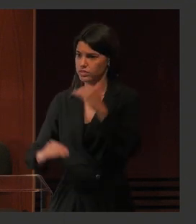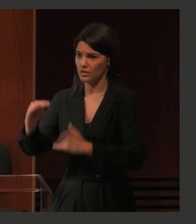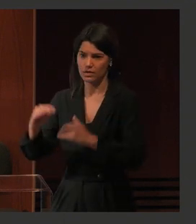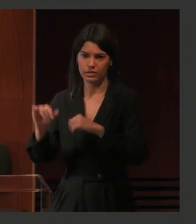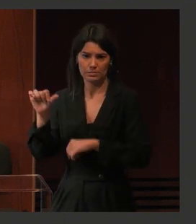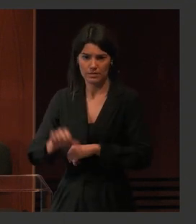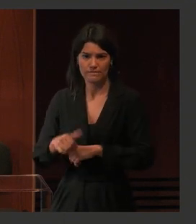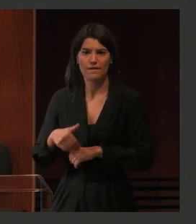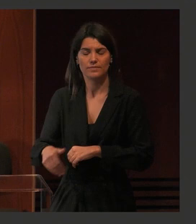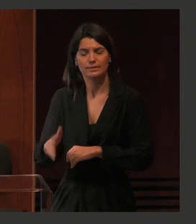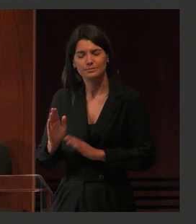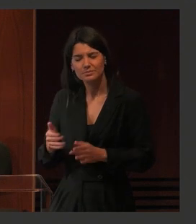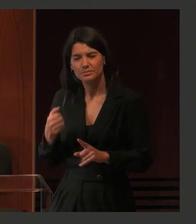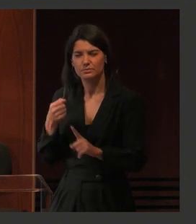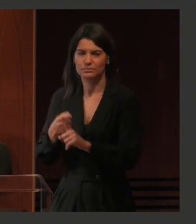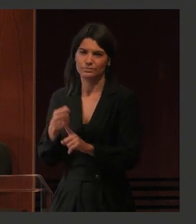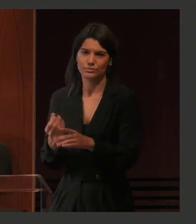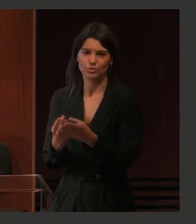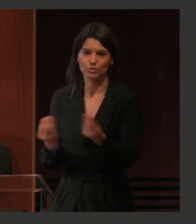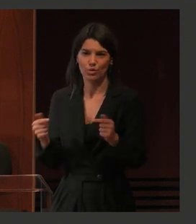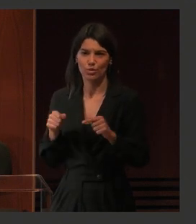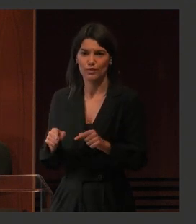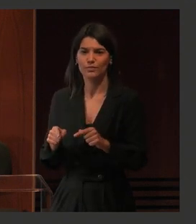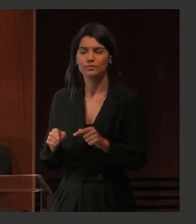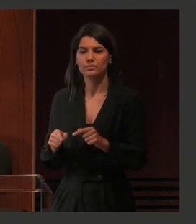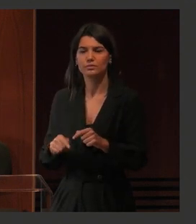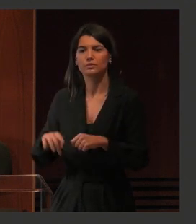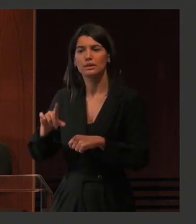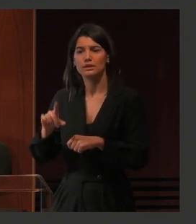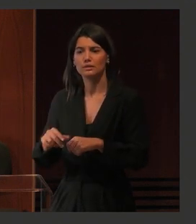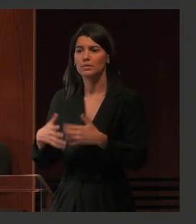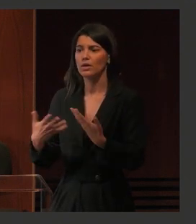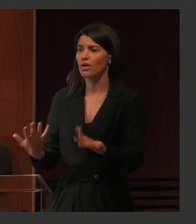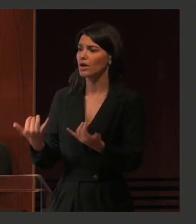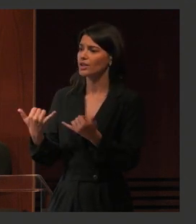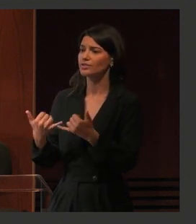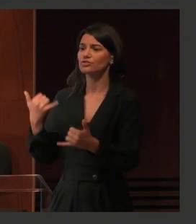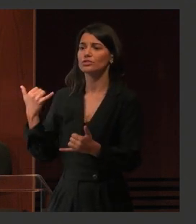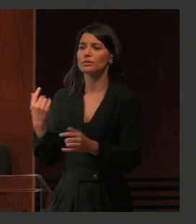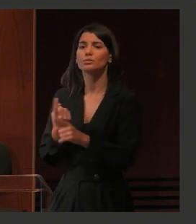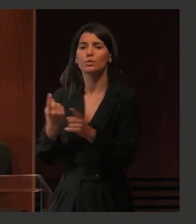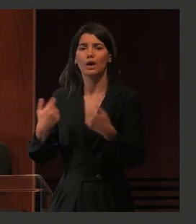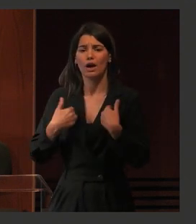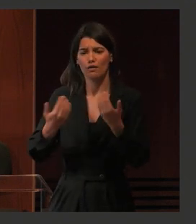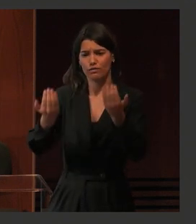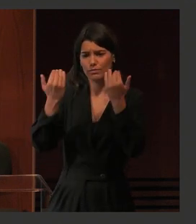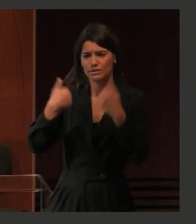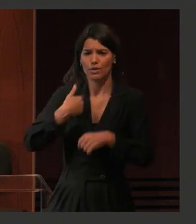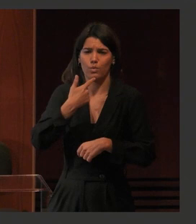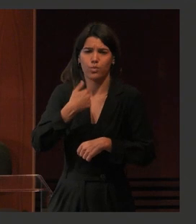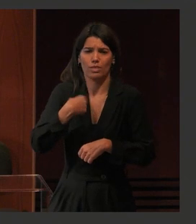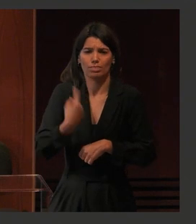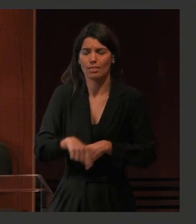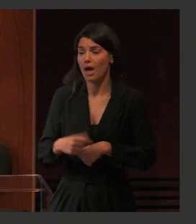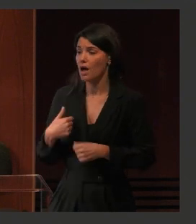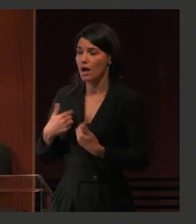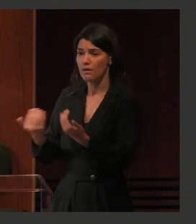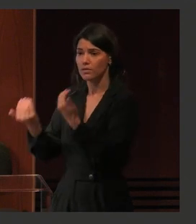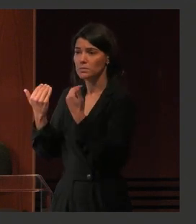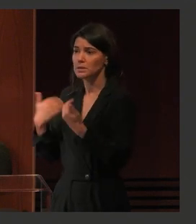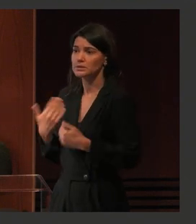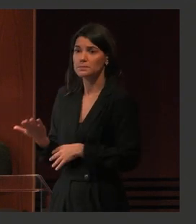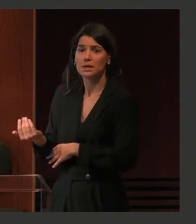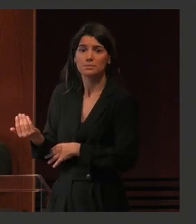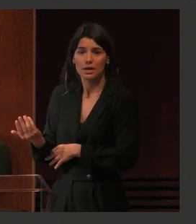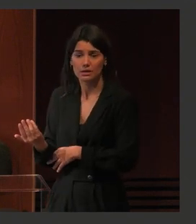The digital divide, information poor, information rich. And of course, the STEM and STEAM education. You